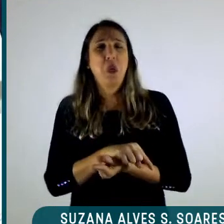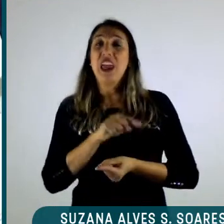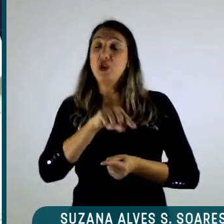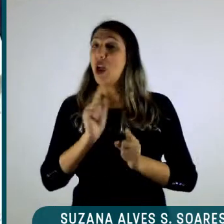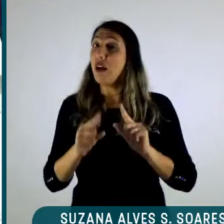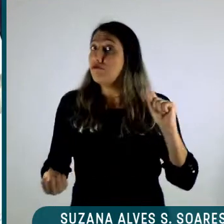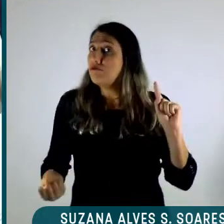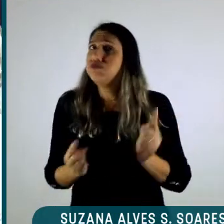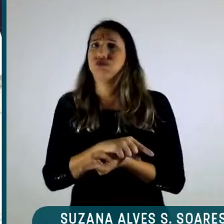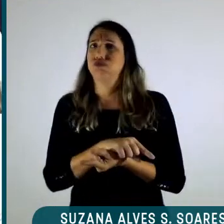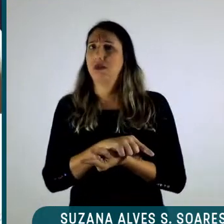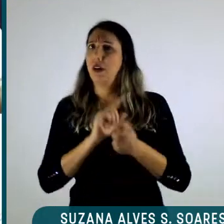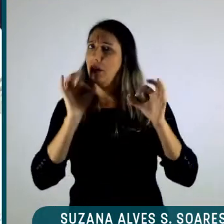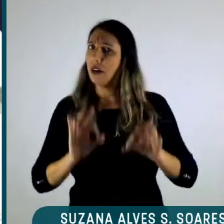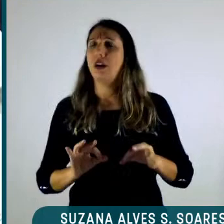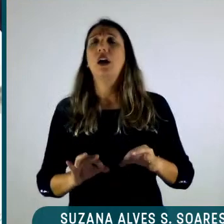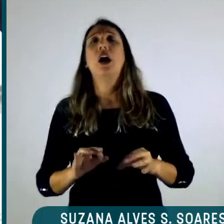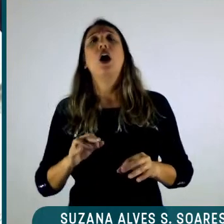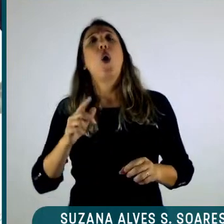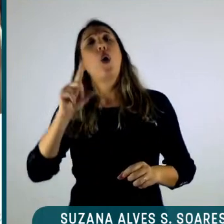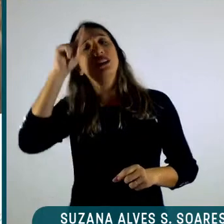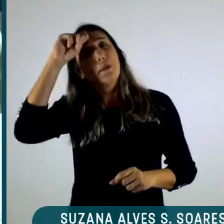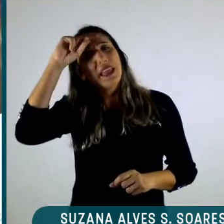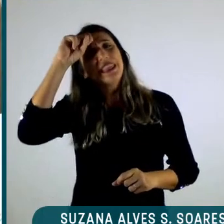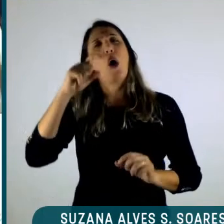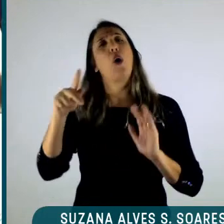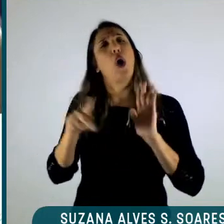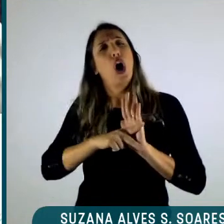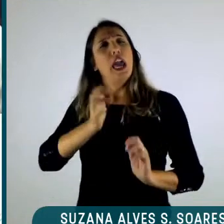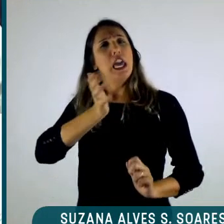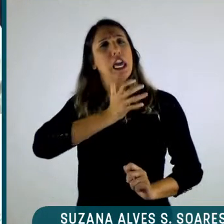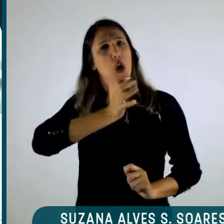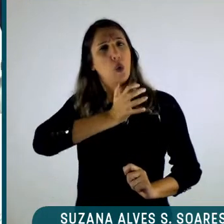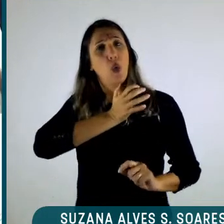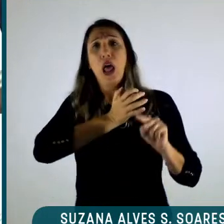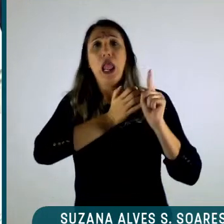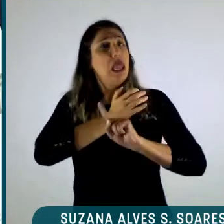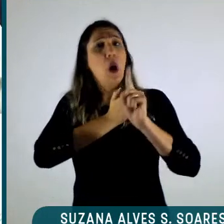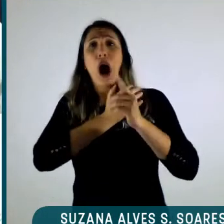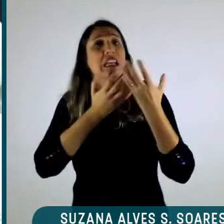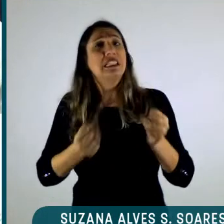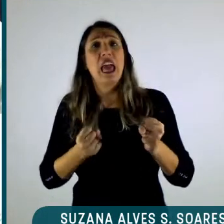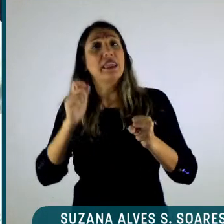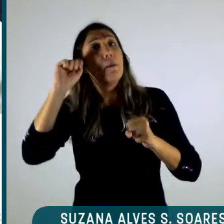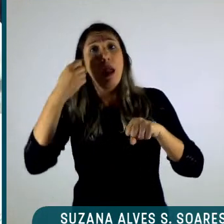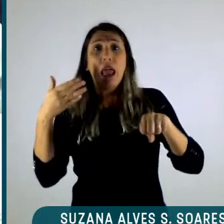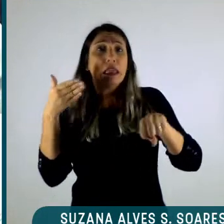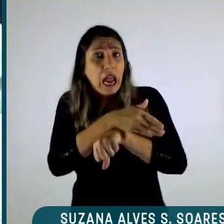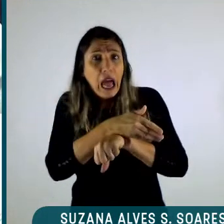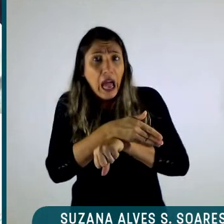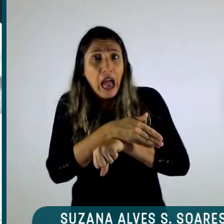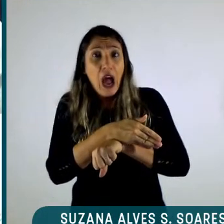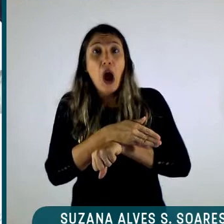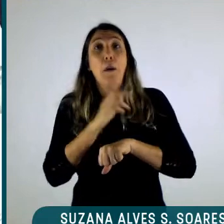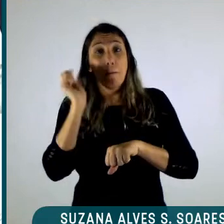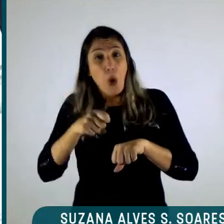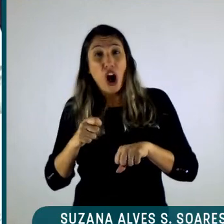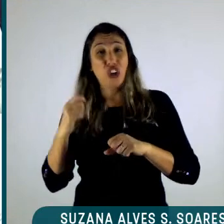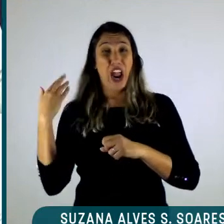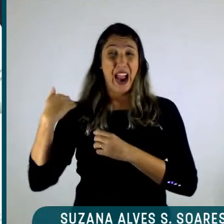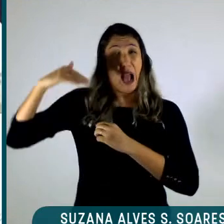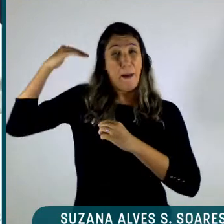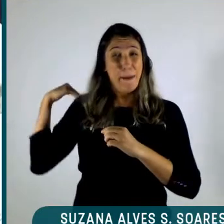We have this perversion. This is a perversion. We have hospitals for rich people. Which will not admit black